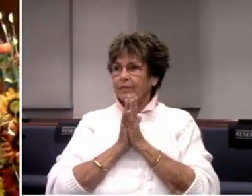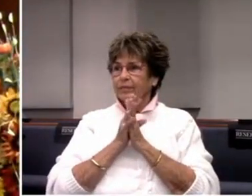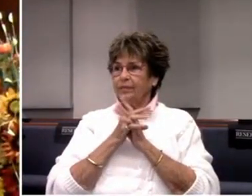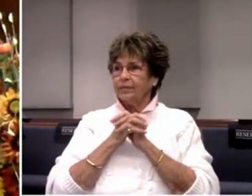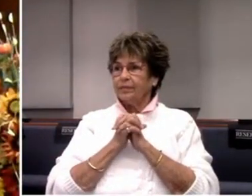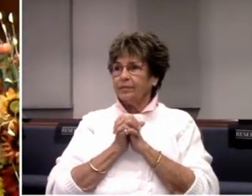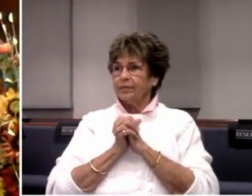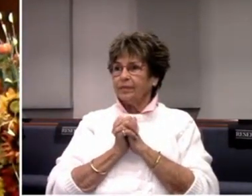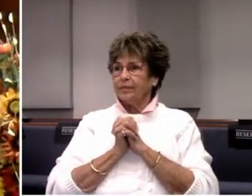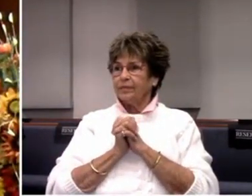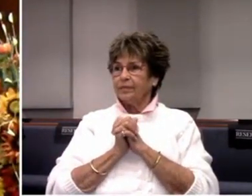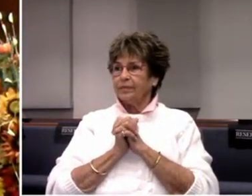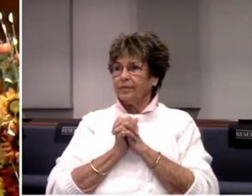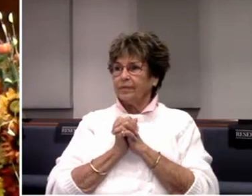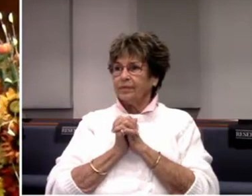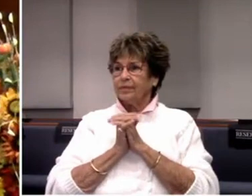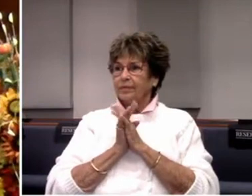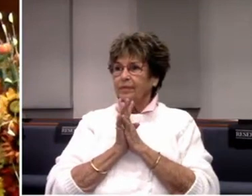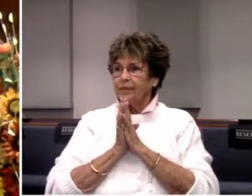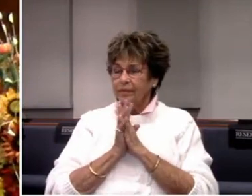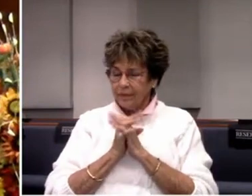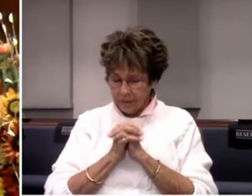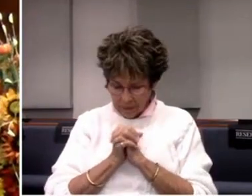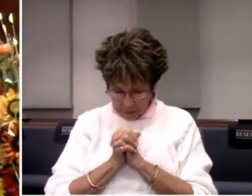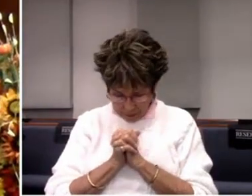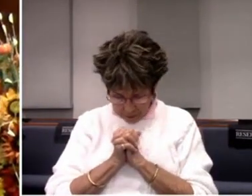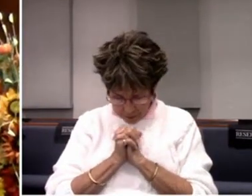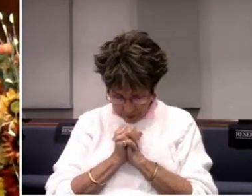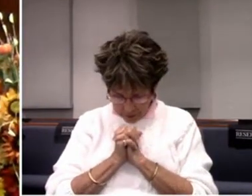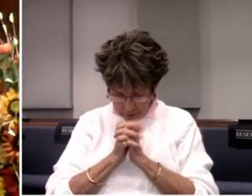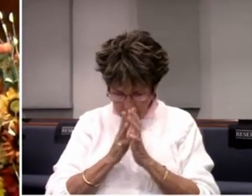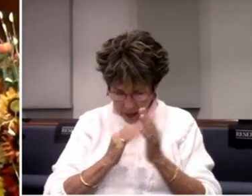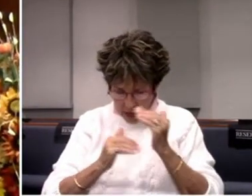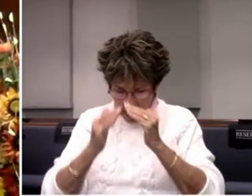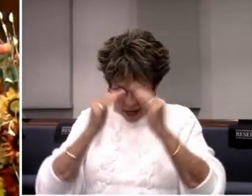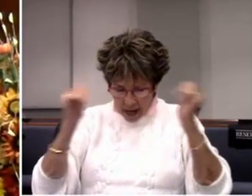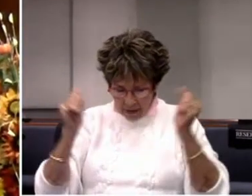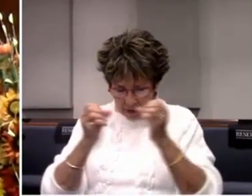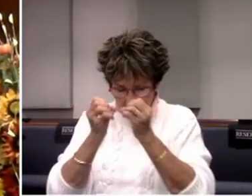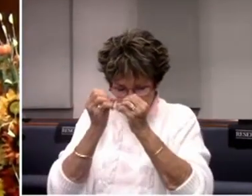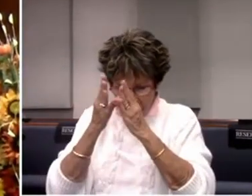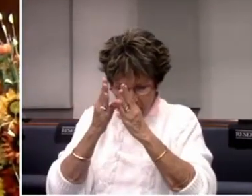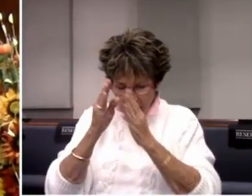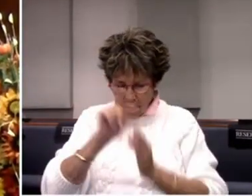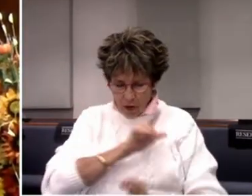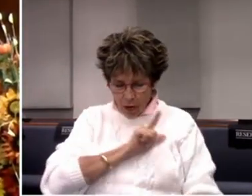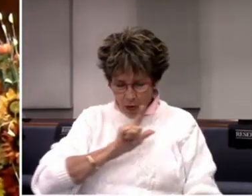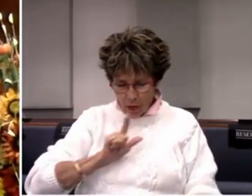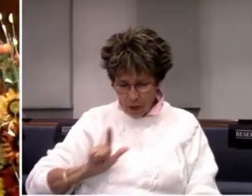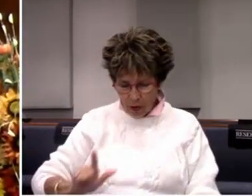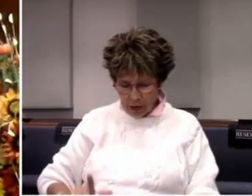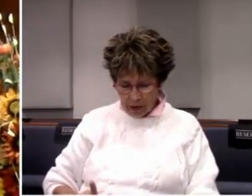God wants us to do. All right, let's have our prayer. Heavenly Father, Lord,